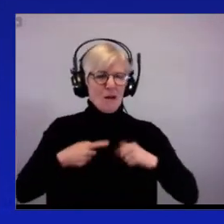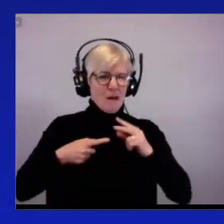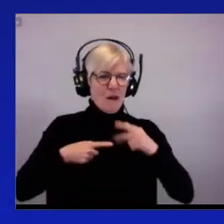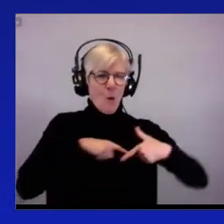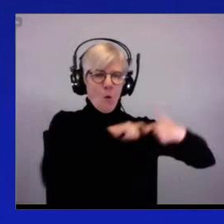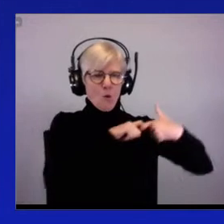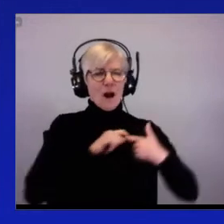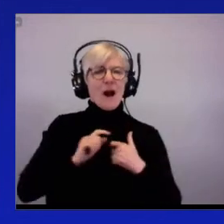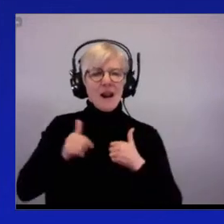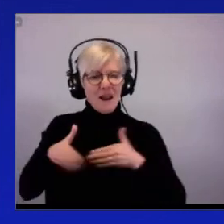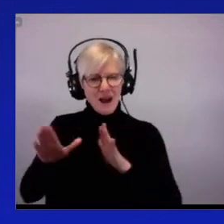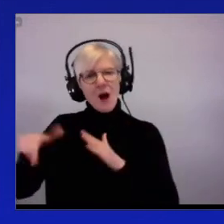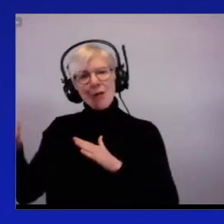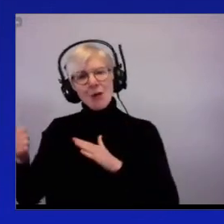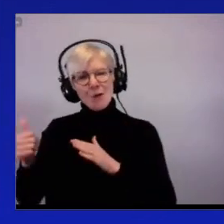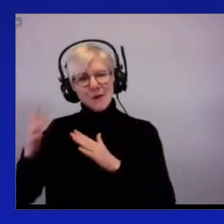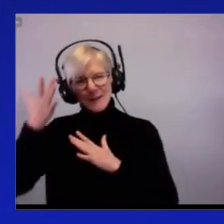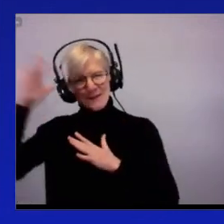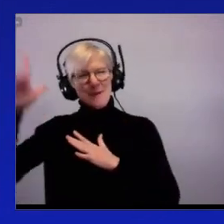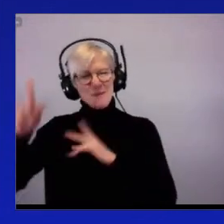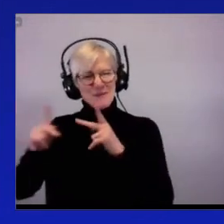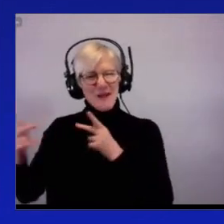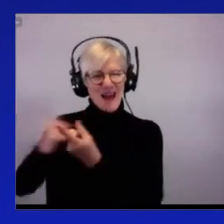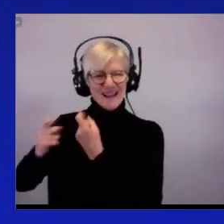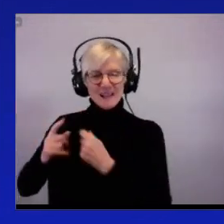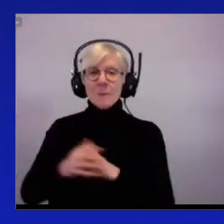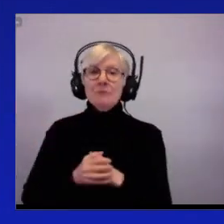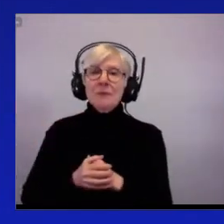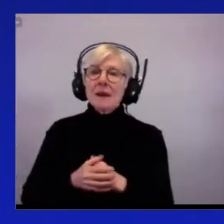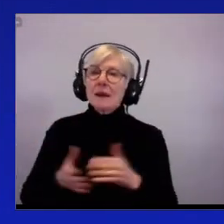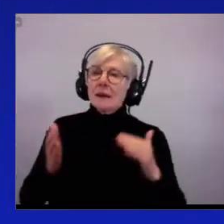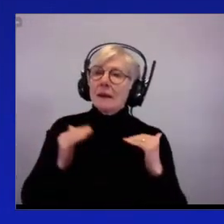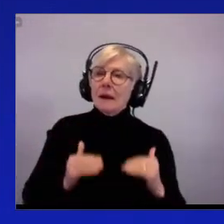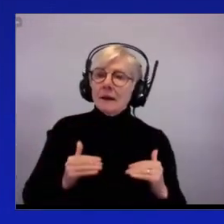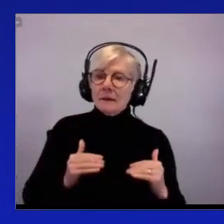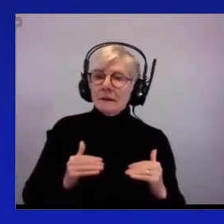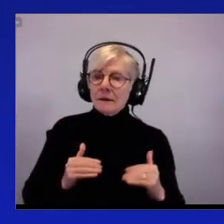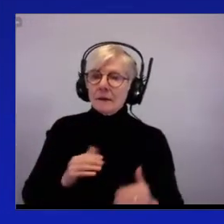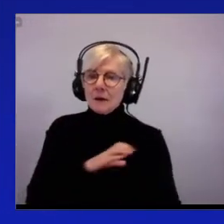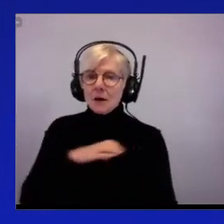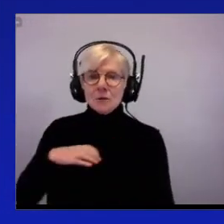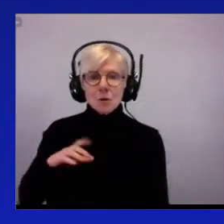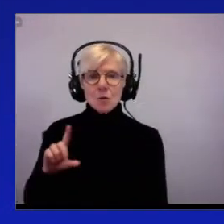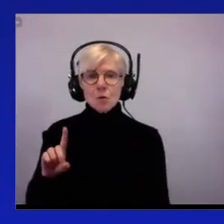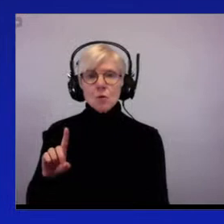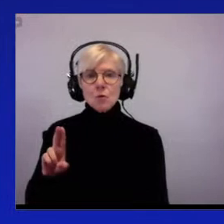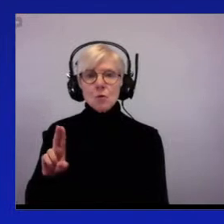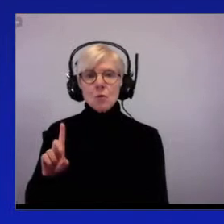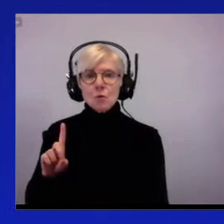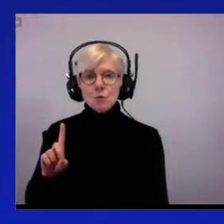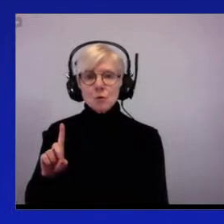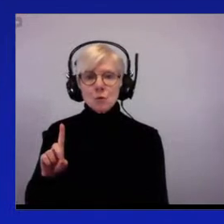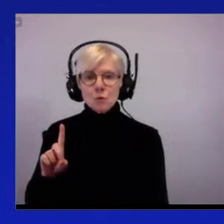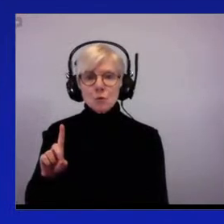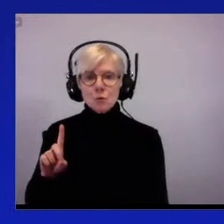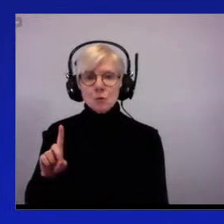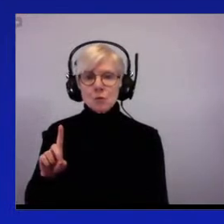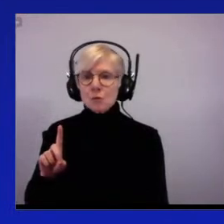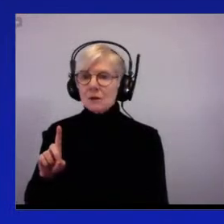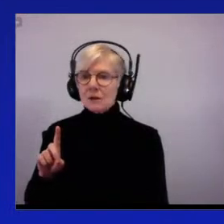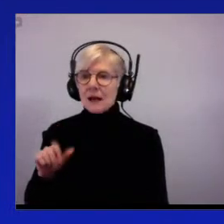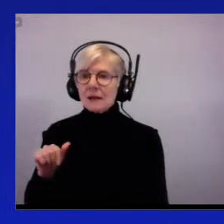Thanks. Thank you, Councillor. Next is Councillor Dudas. Wonderful. Thank you very much. And thank you for this